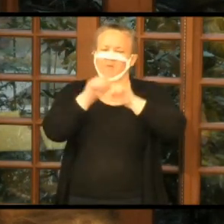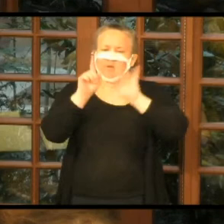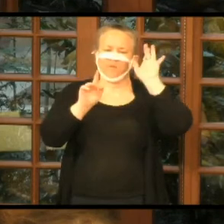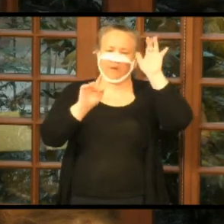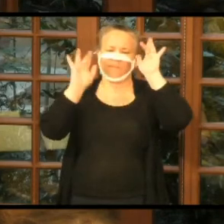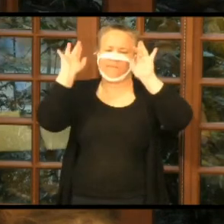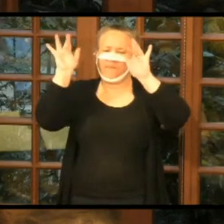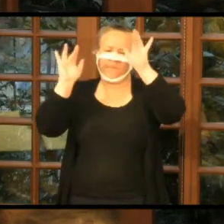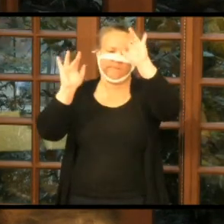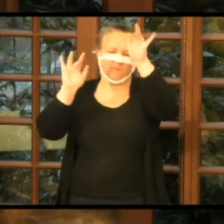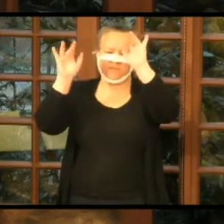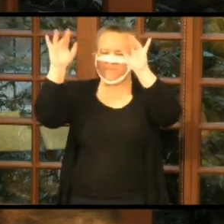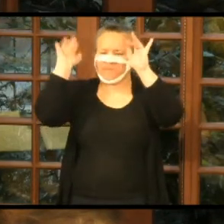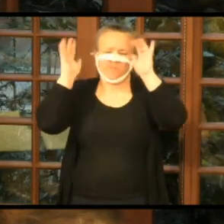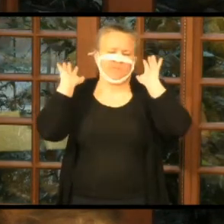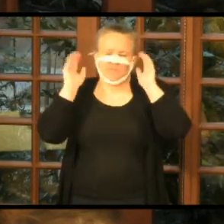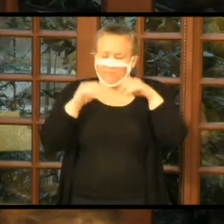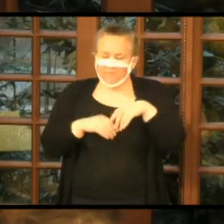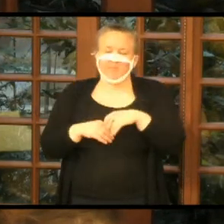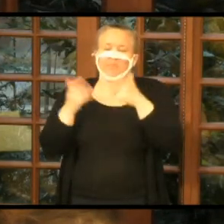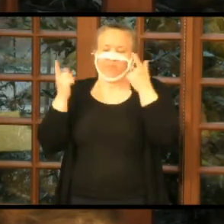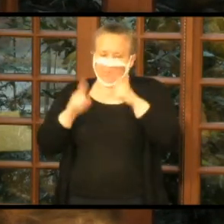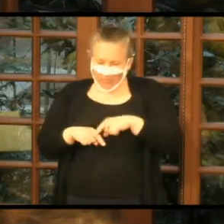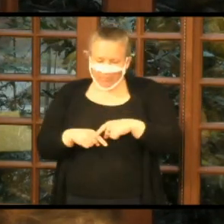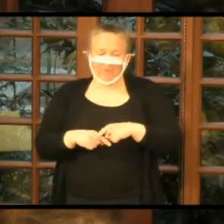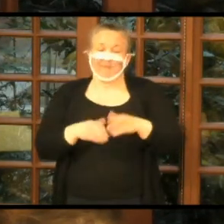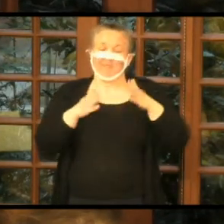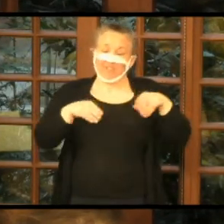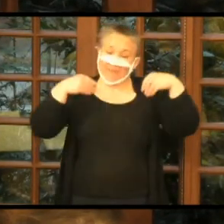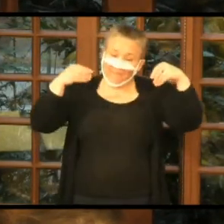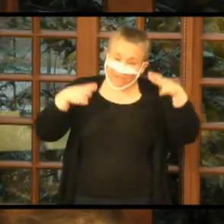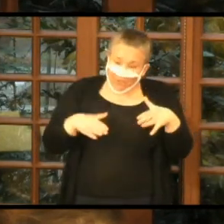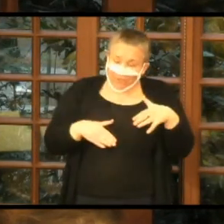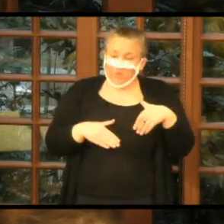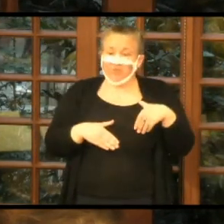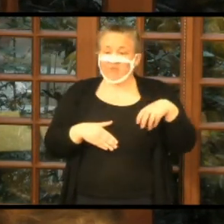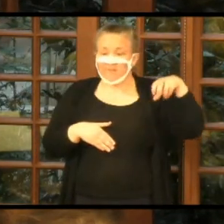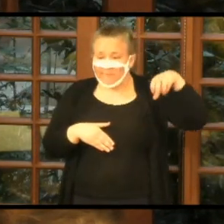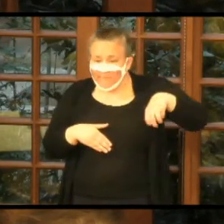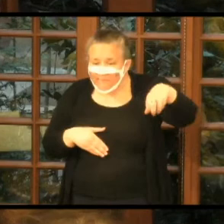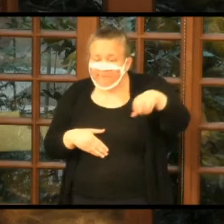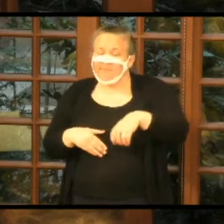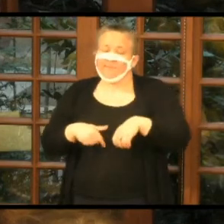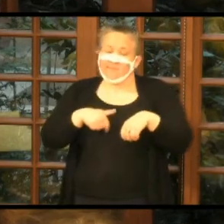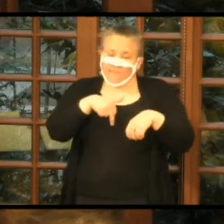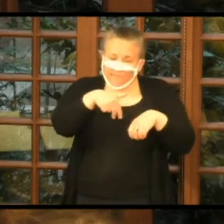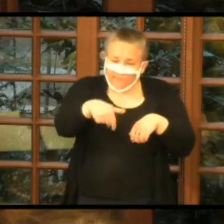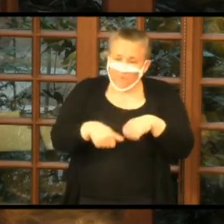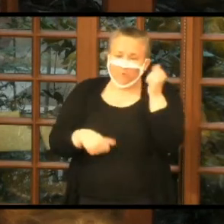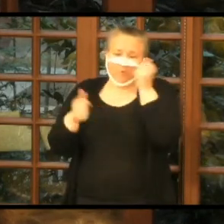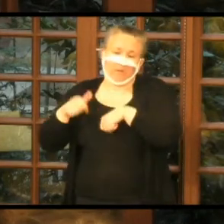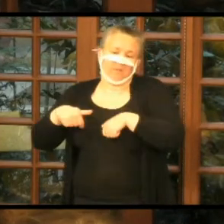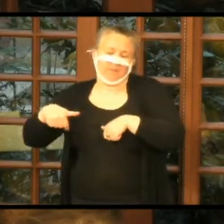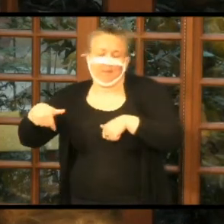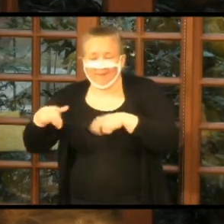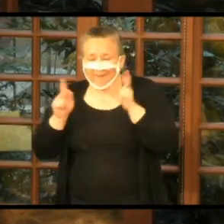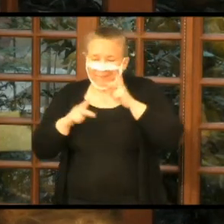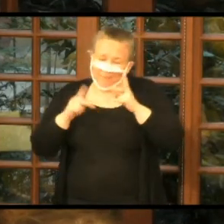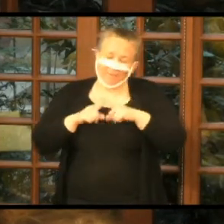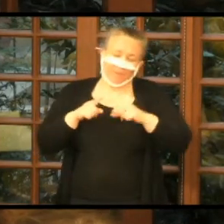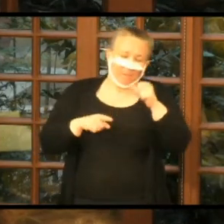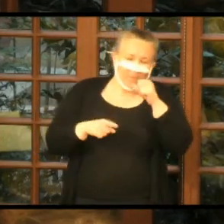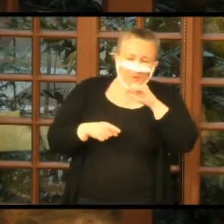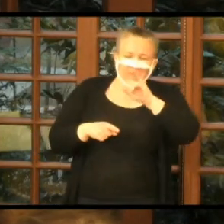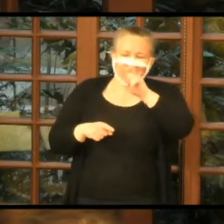stars. She walked past street funders, drunks, people pouring out of jazz clubs and